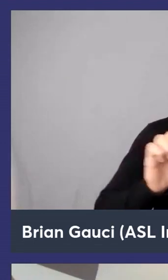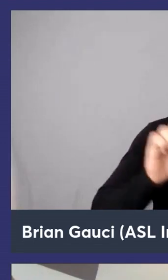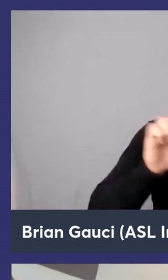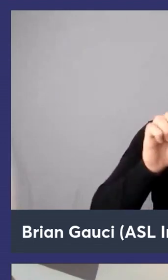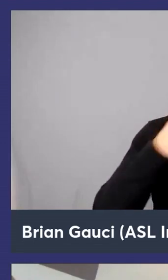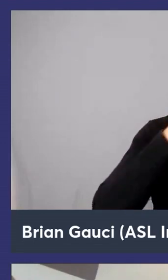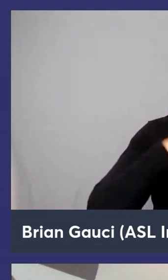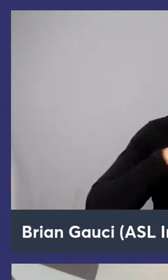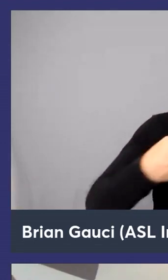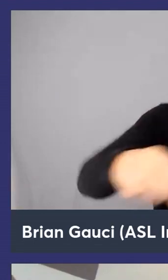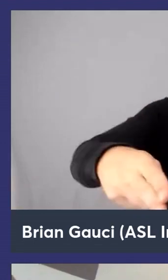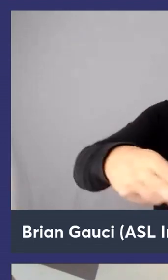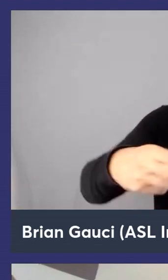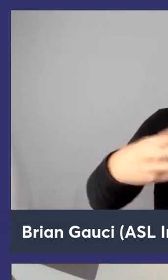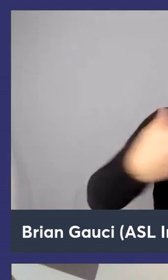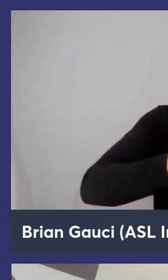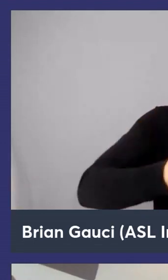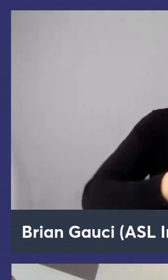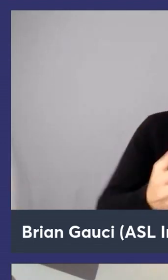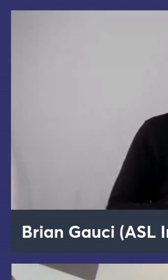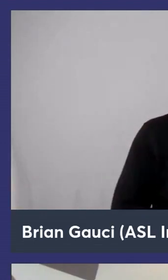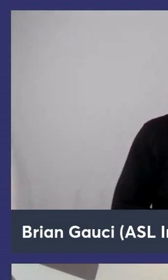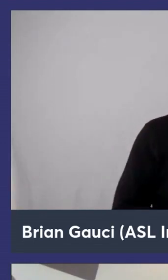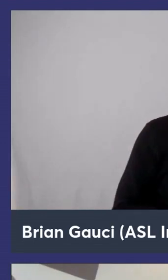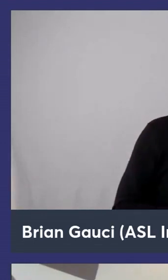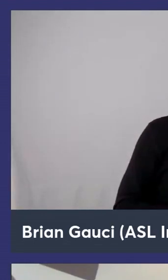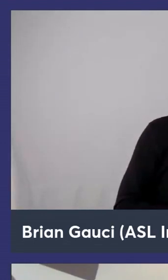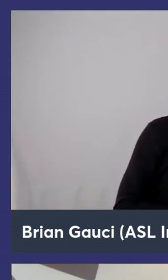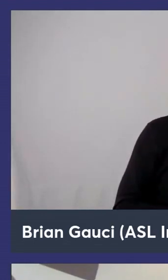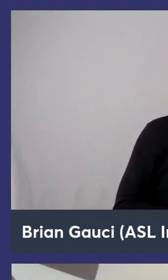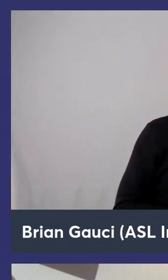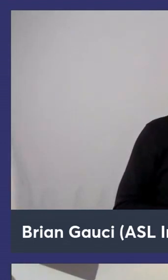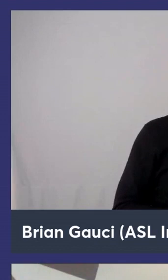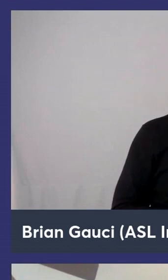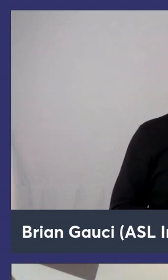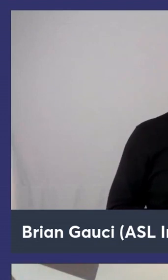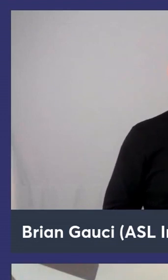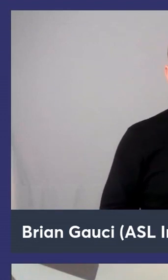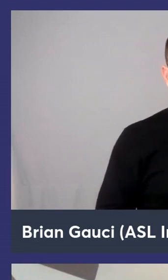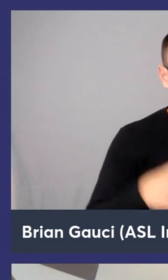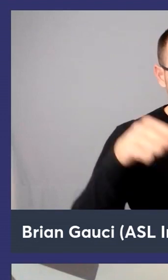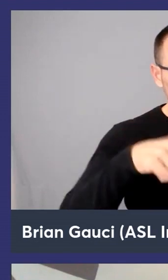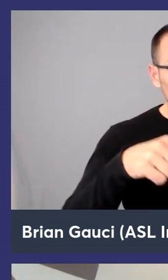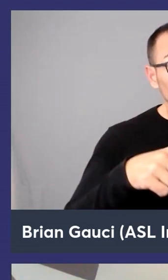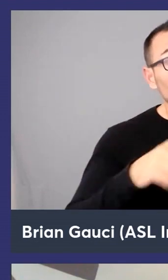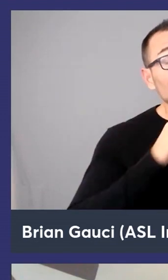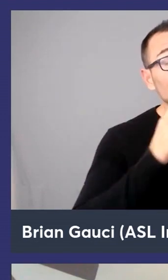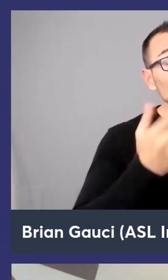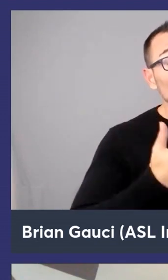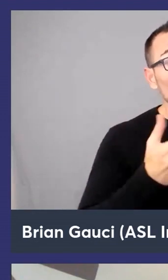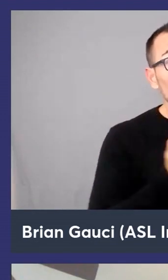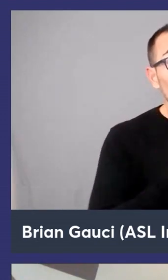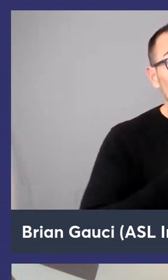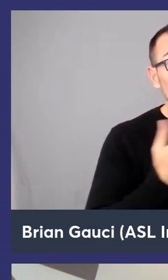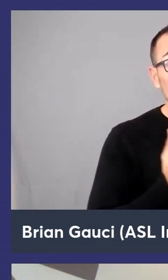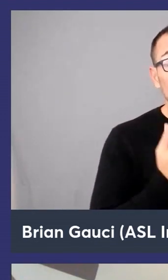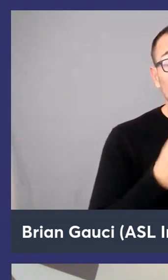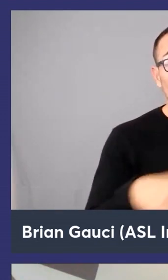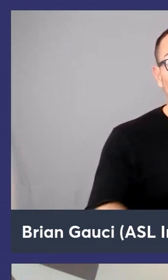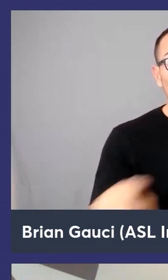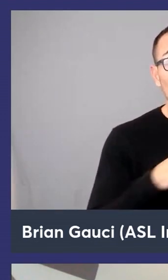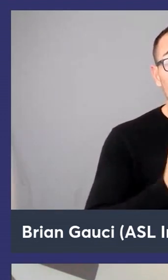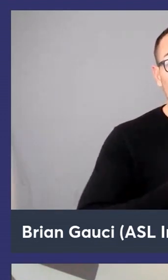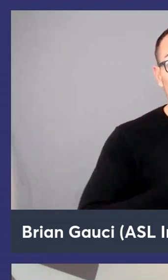Yeah, so Amazon OpenSearch Service is a service that makes it easy for you to